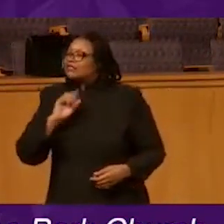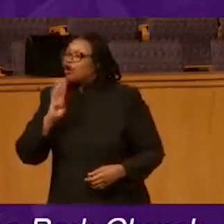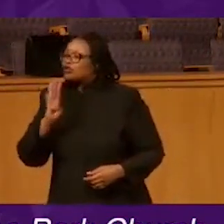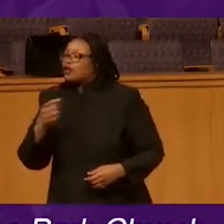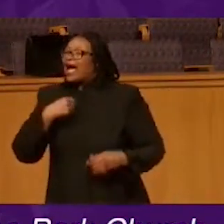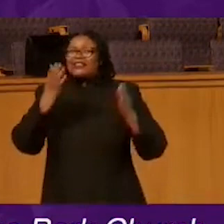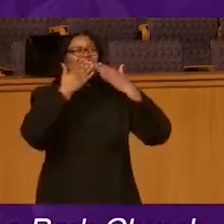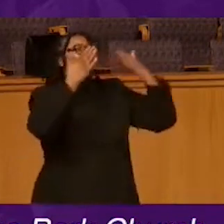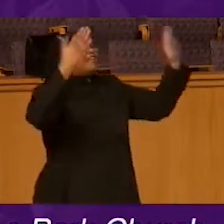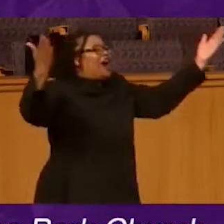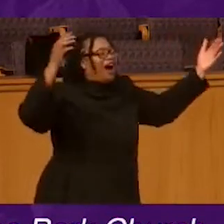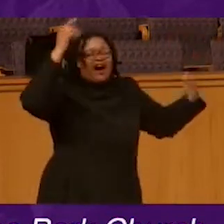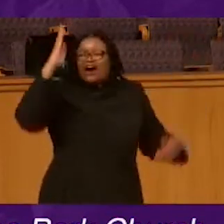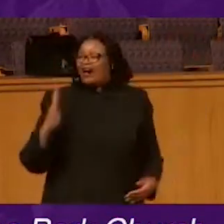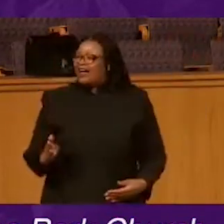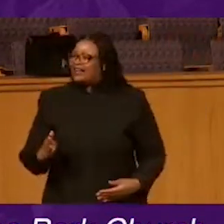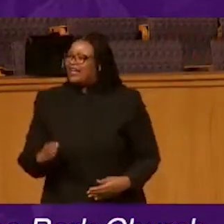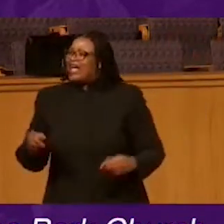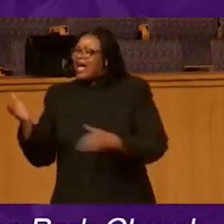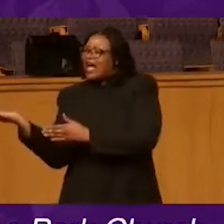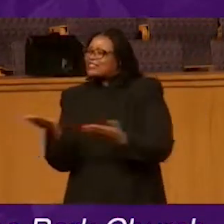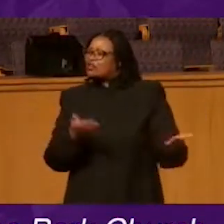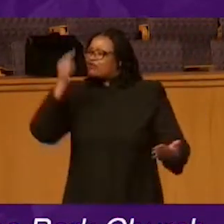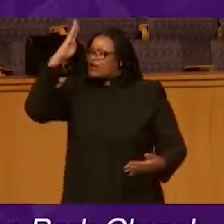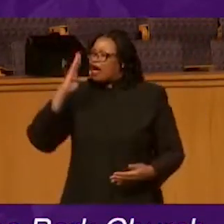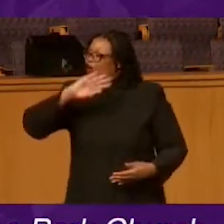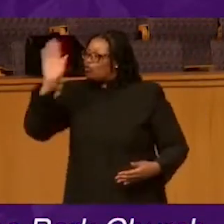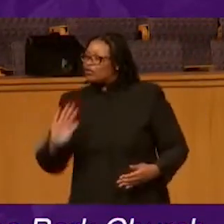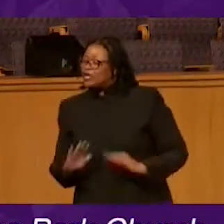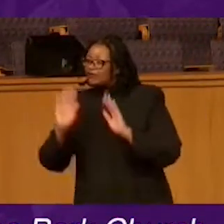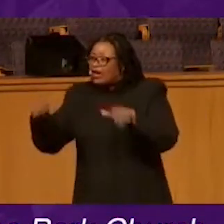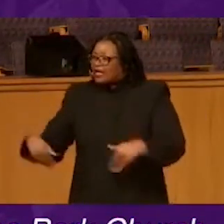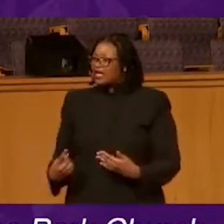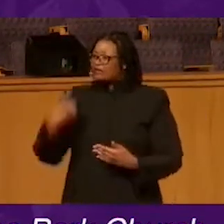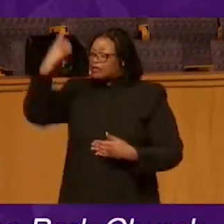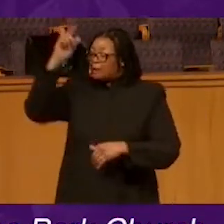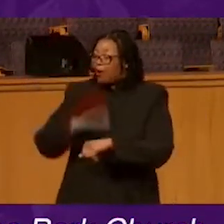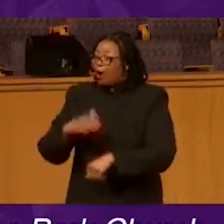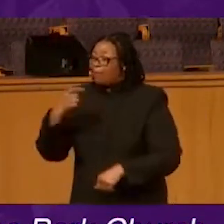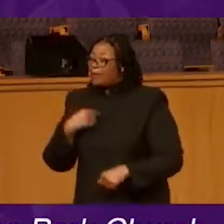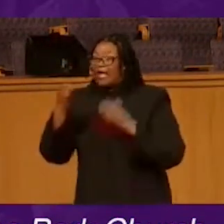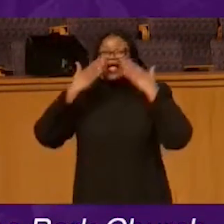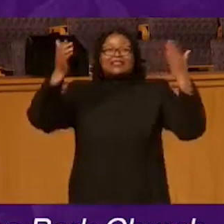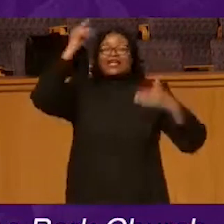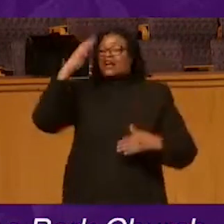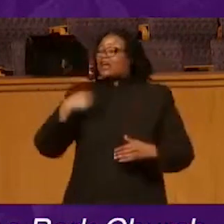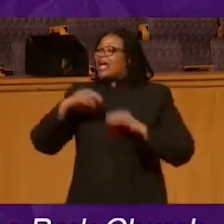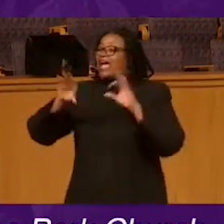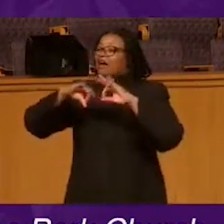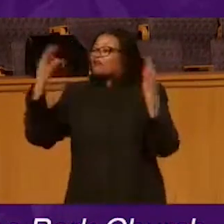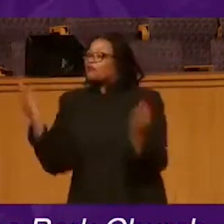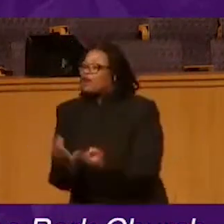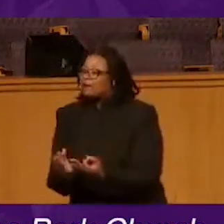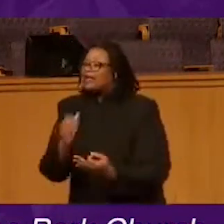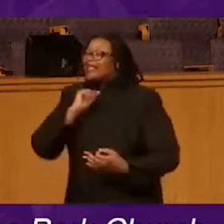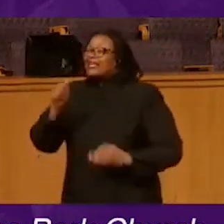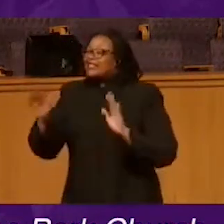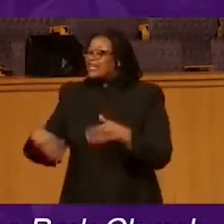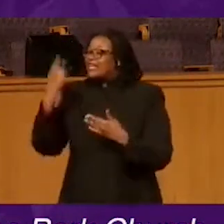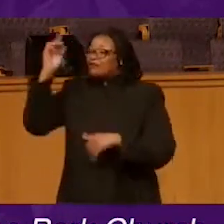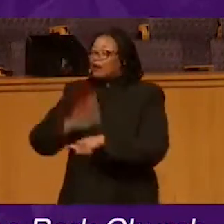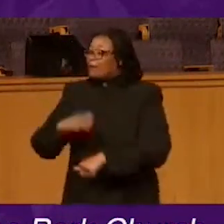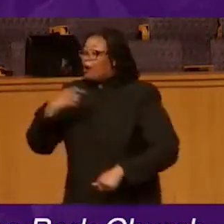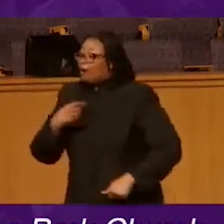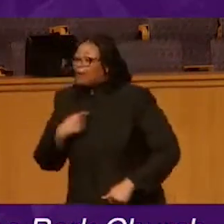thank God that I serve a God that does not give up on me. I thank God that I had family that did not give up on